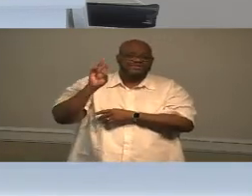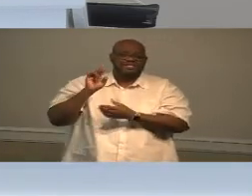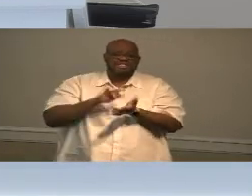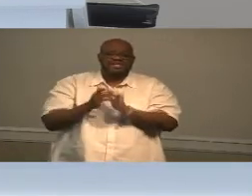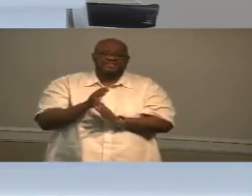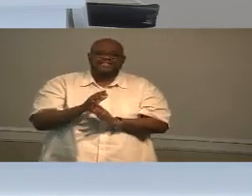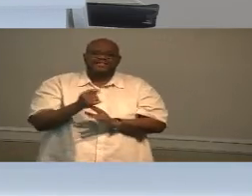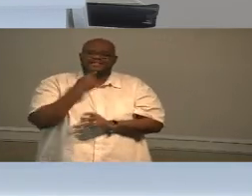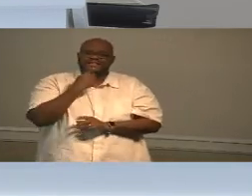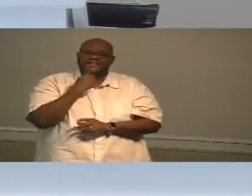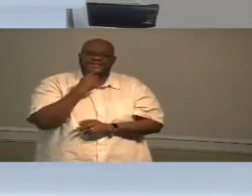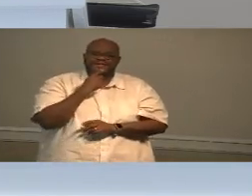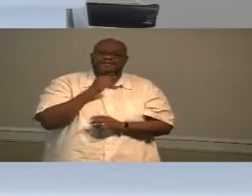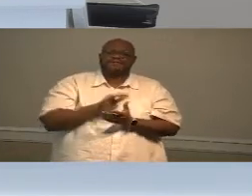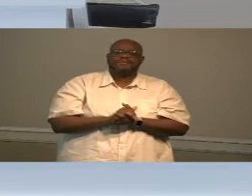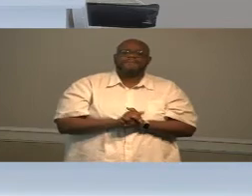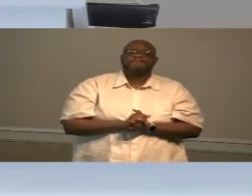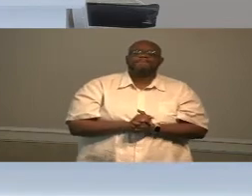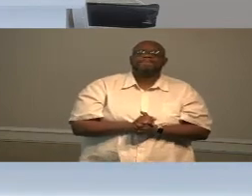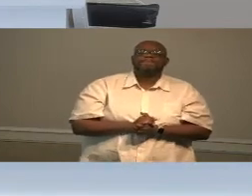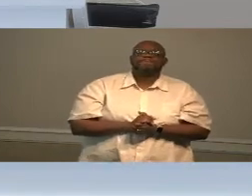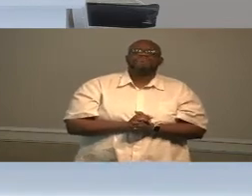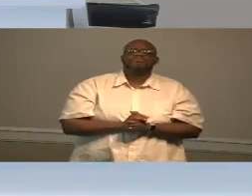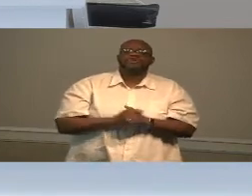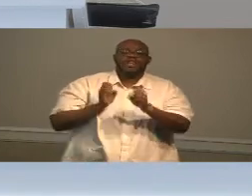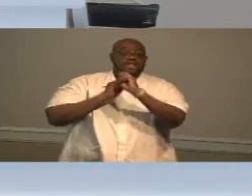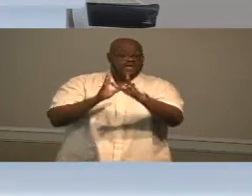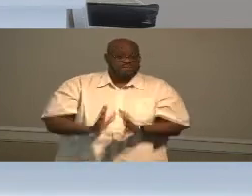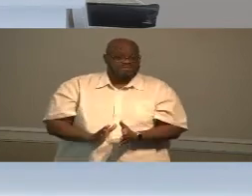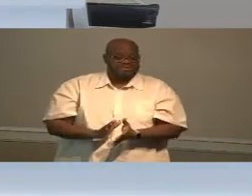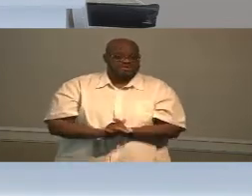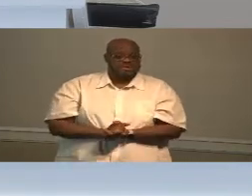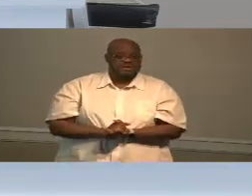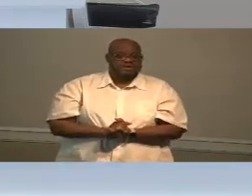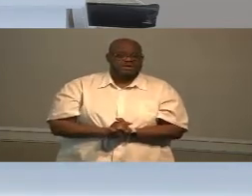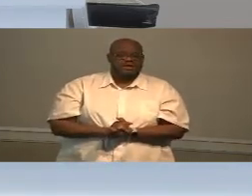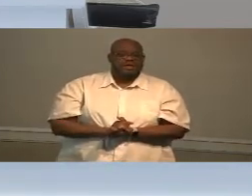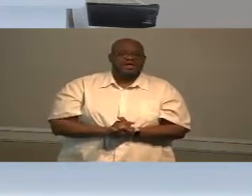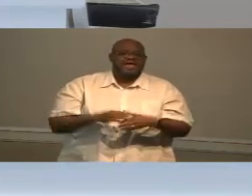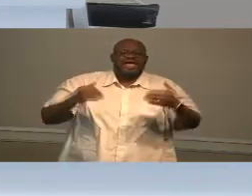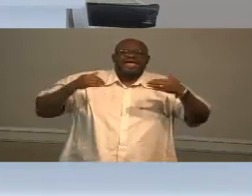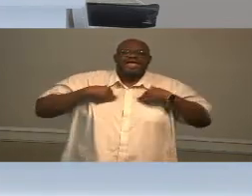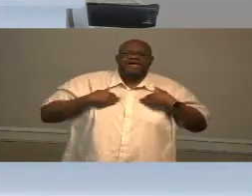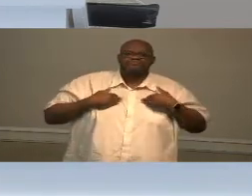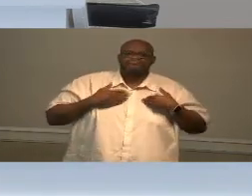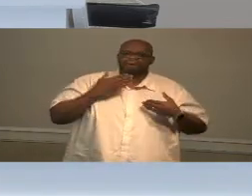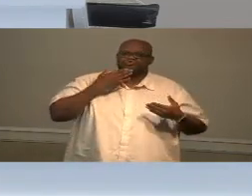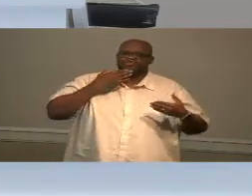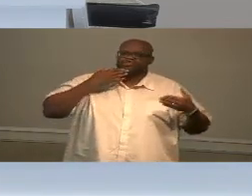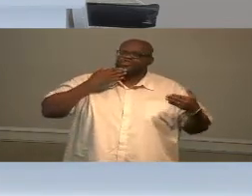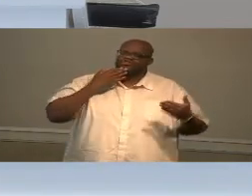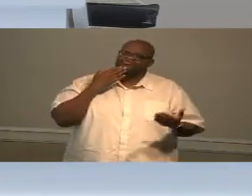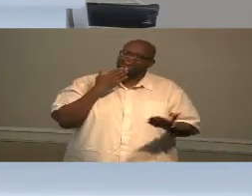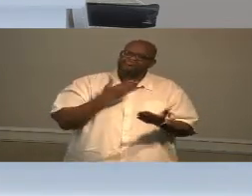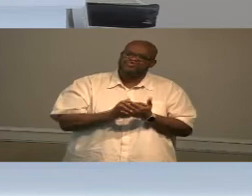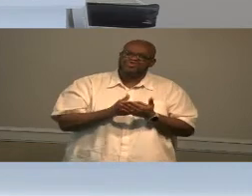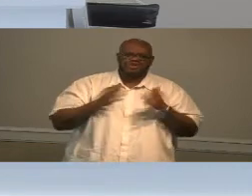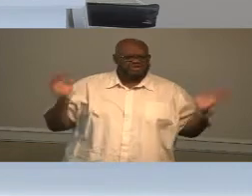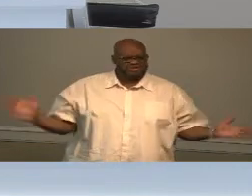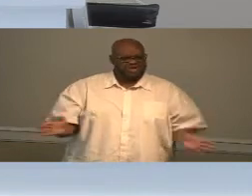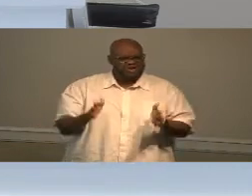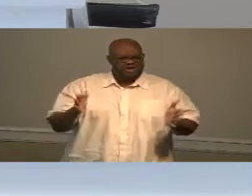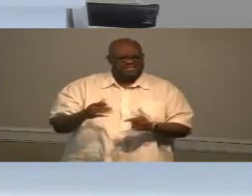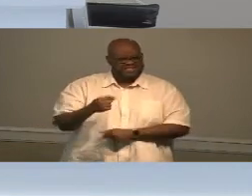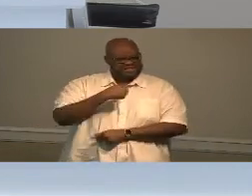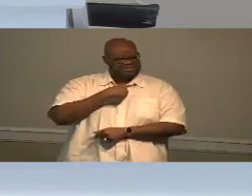them. Listen to his words. Be of good cheer. It is I.